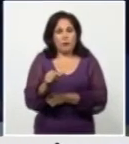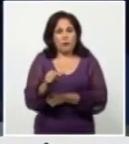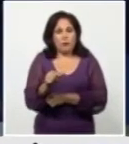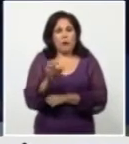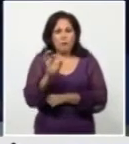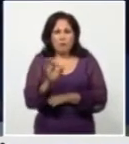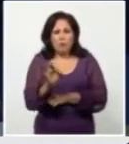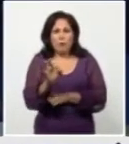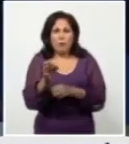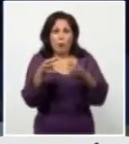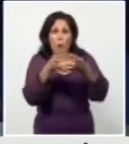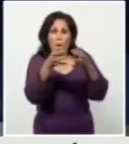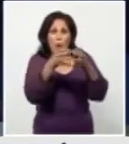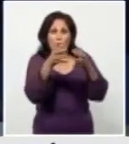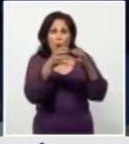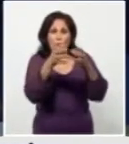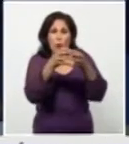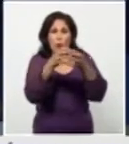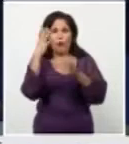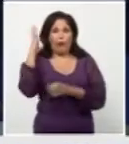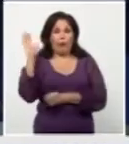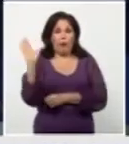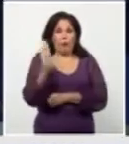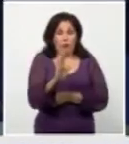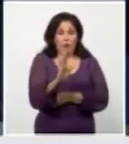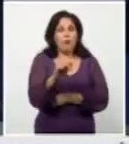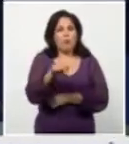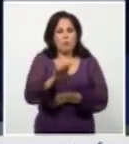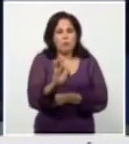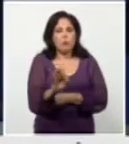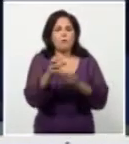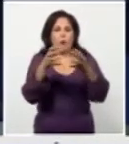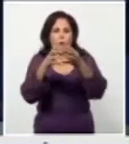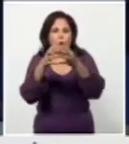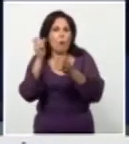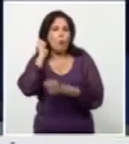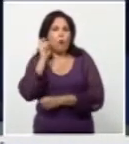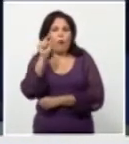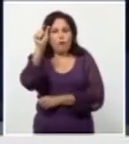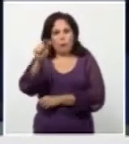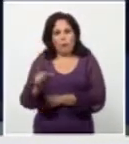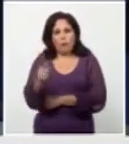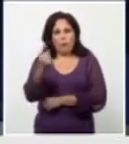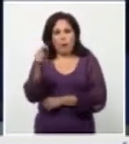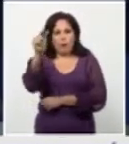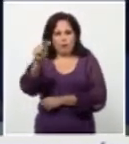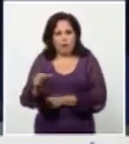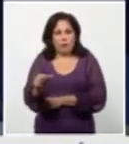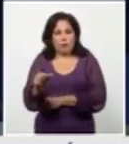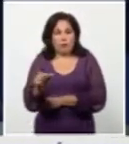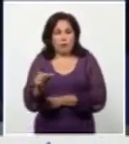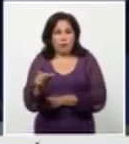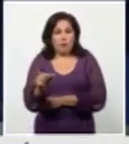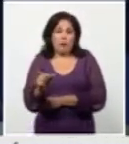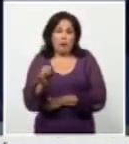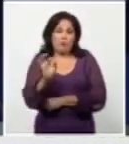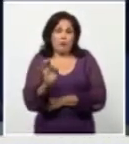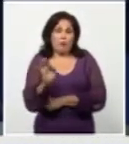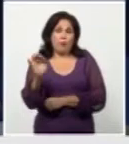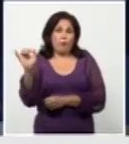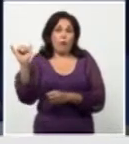diagnosed with the disease had her source of infection abroad, one of the Cubans returning to the